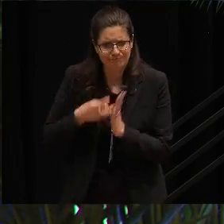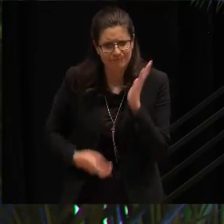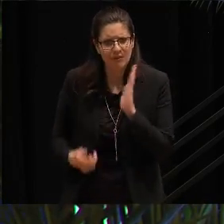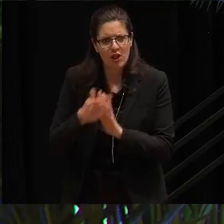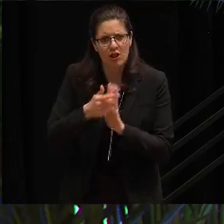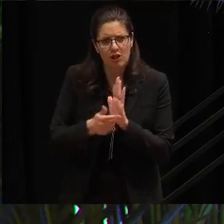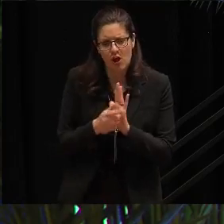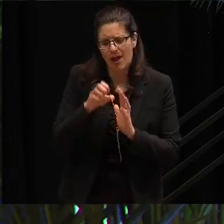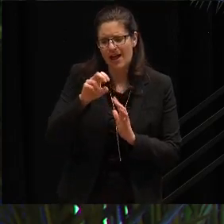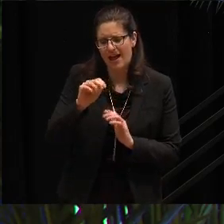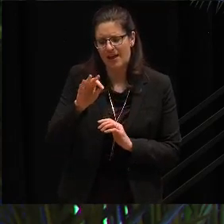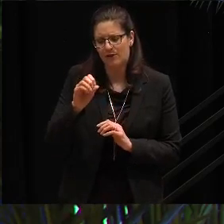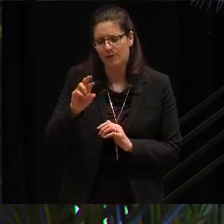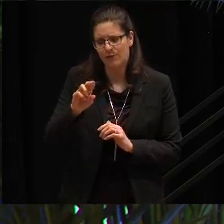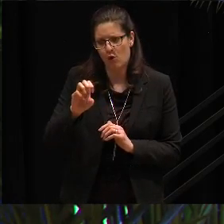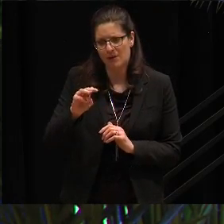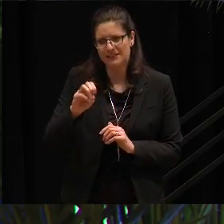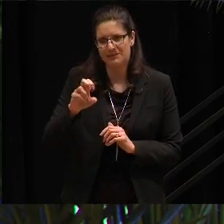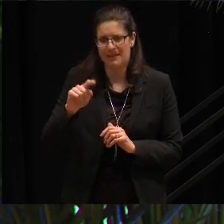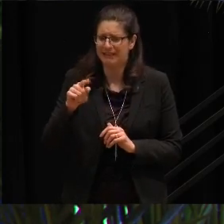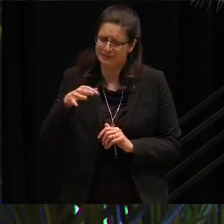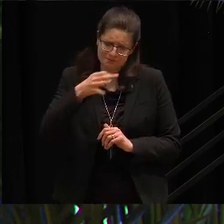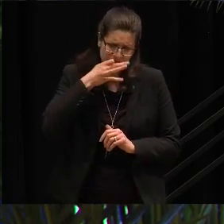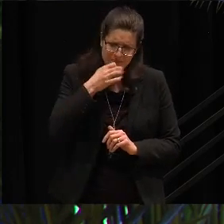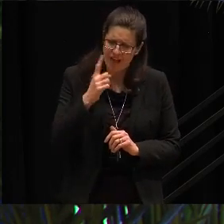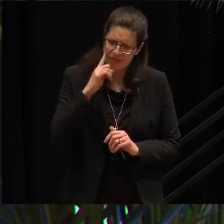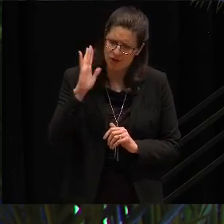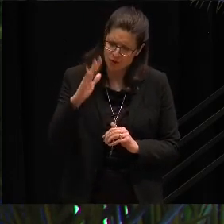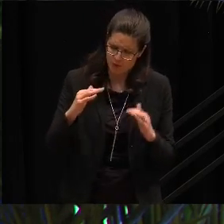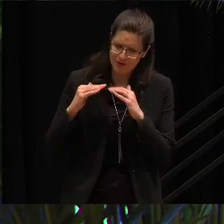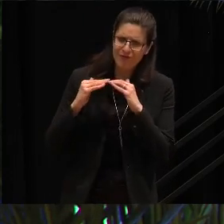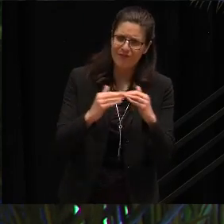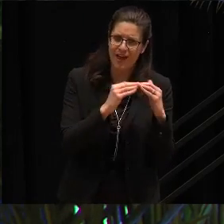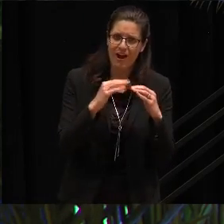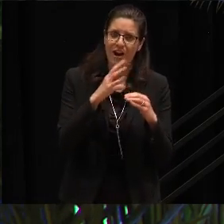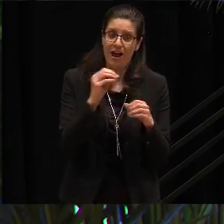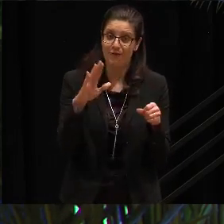every confidence in his ability to do this investigation fairly and fully.